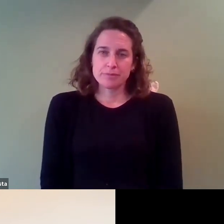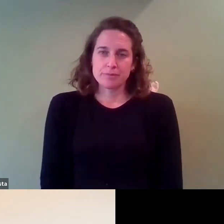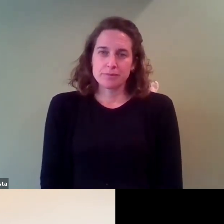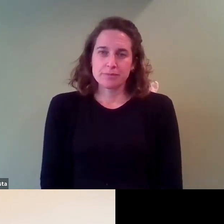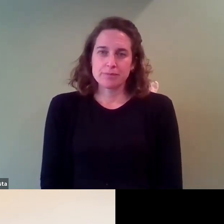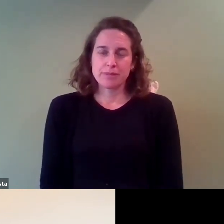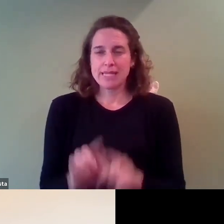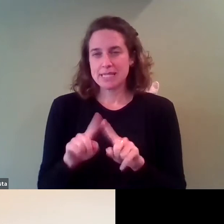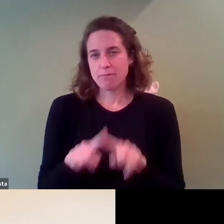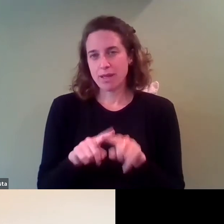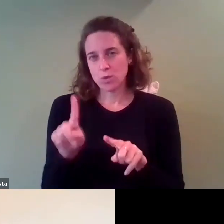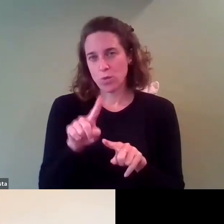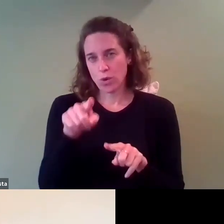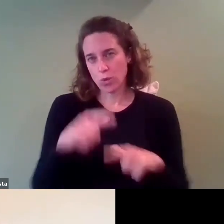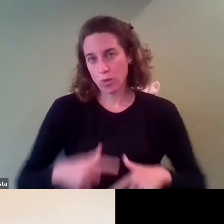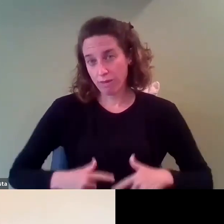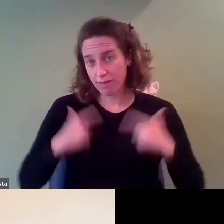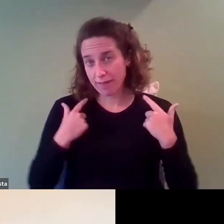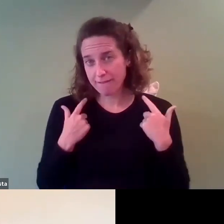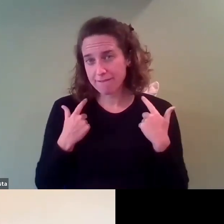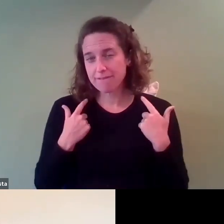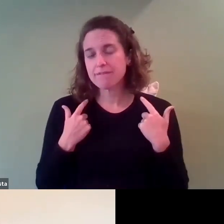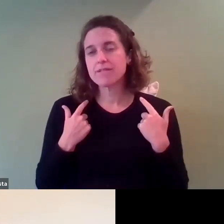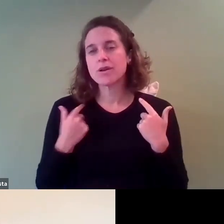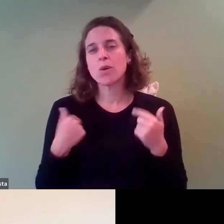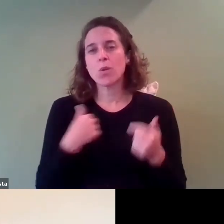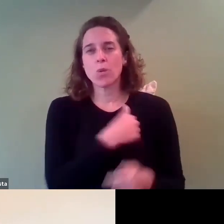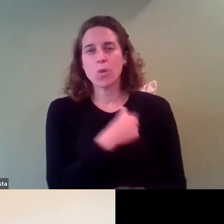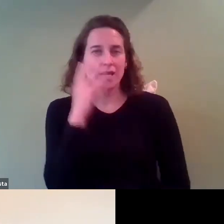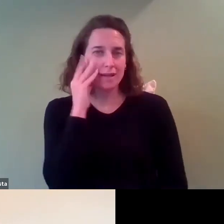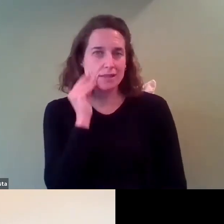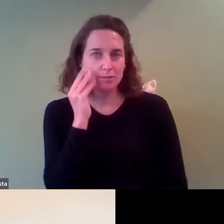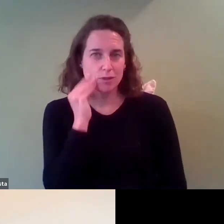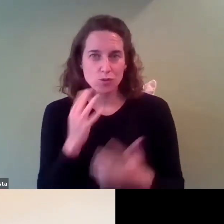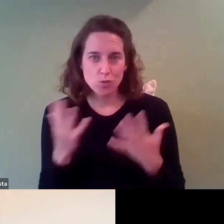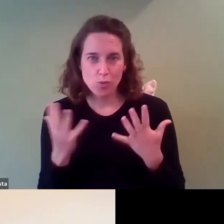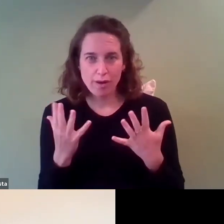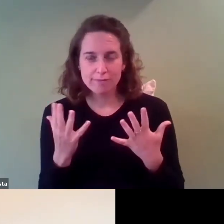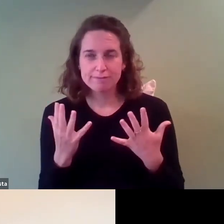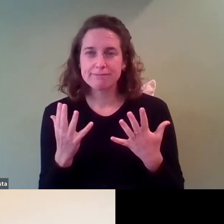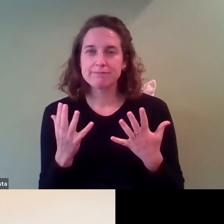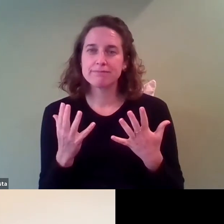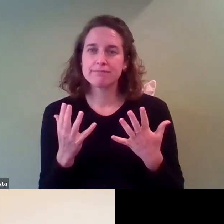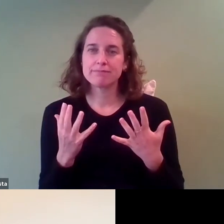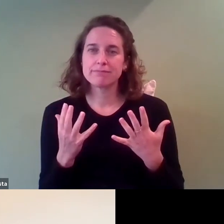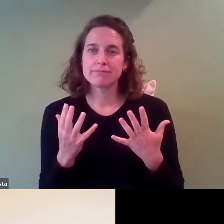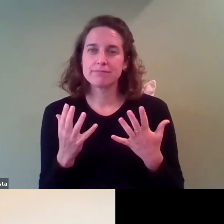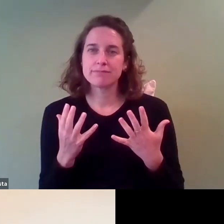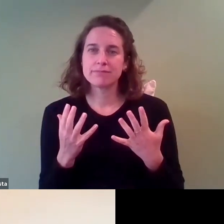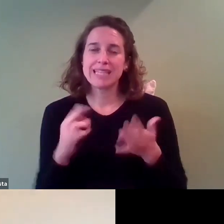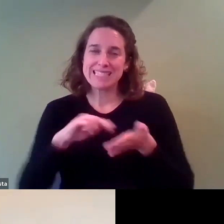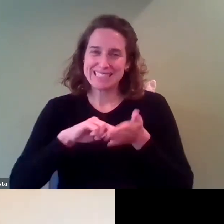on where you live, but similar to differing